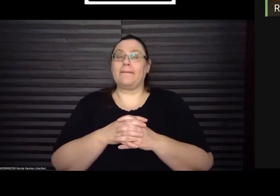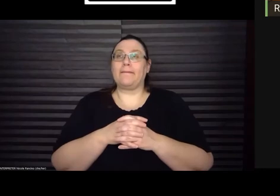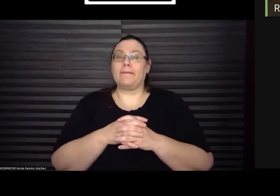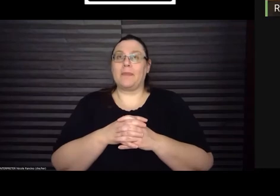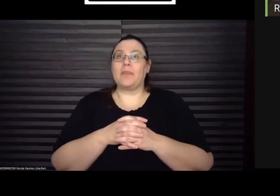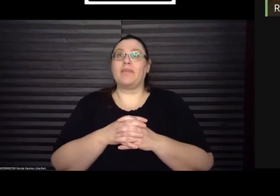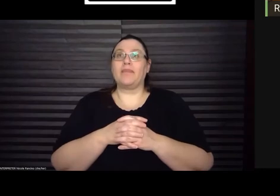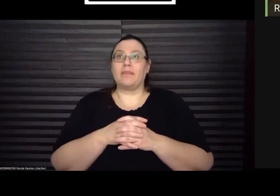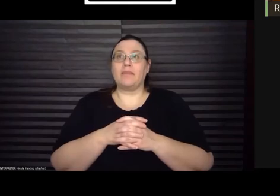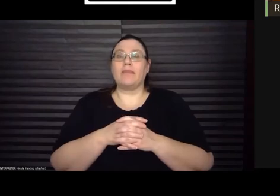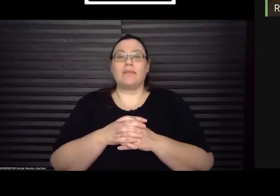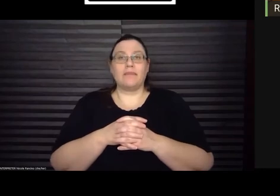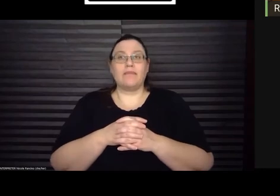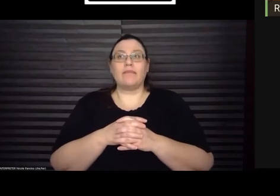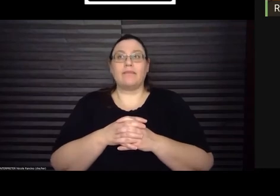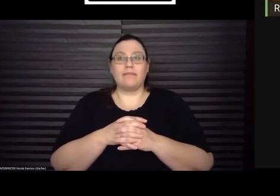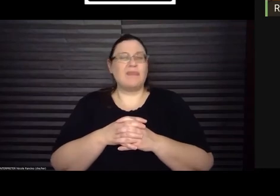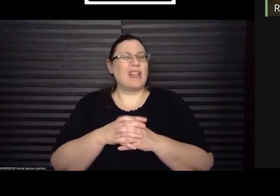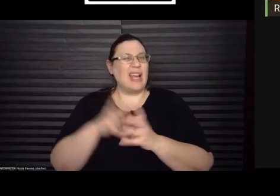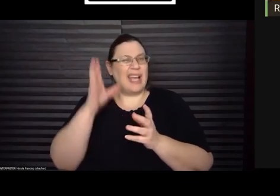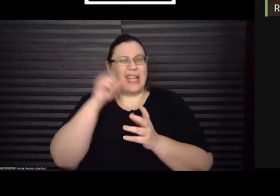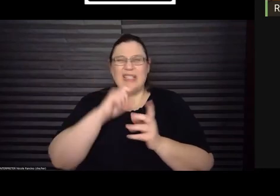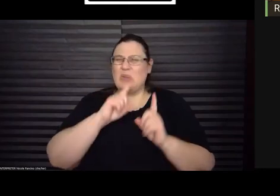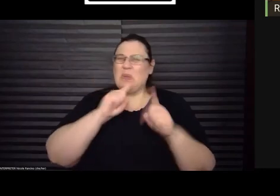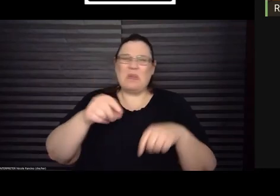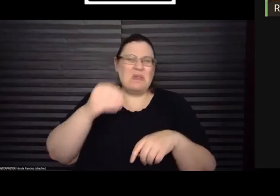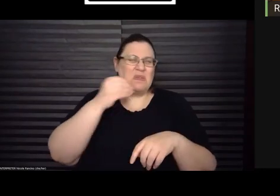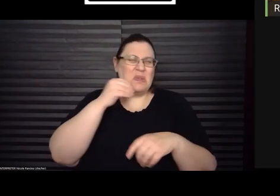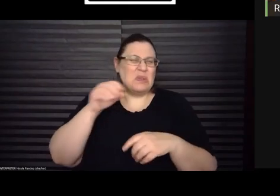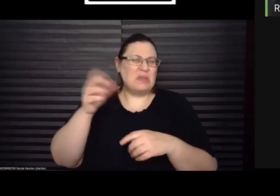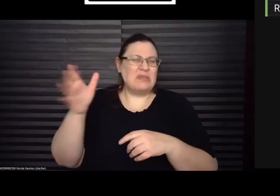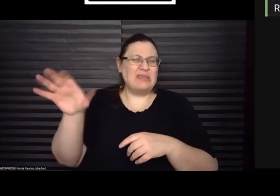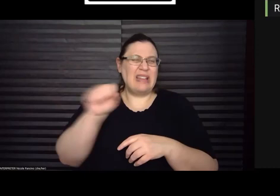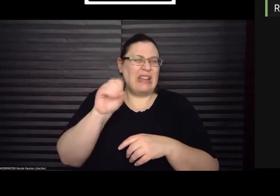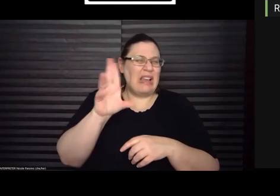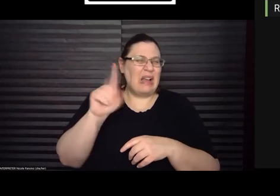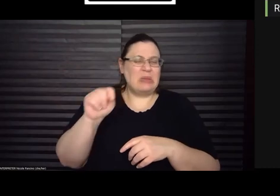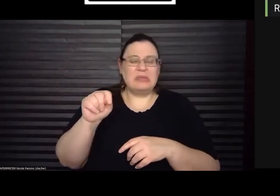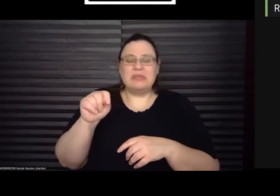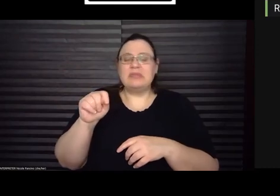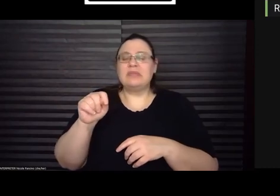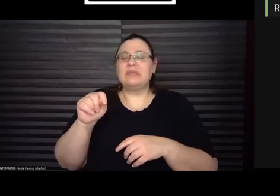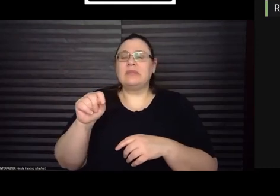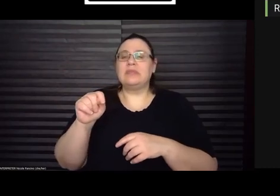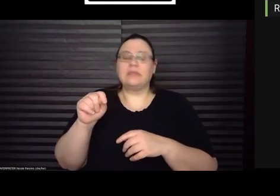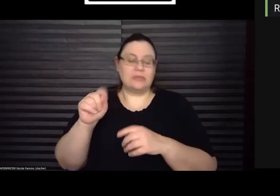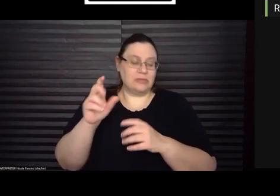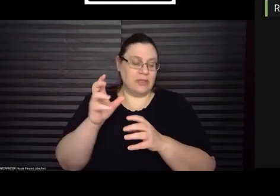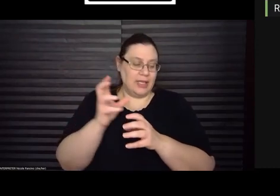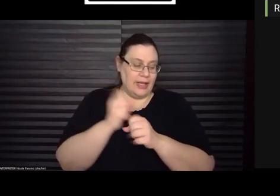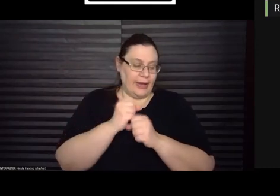I went to I got takeout and got